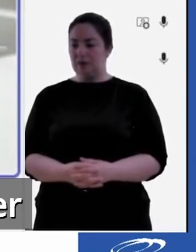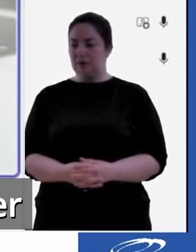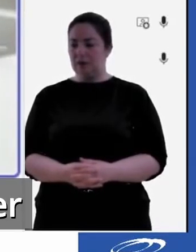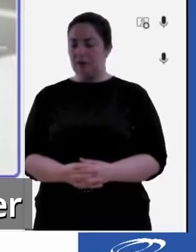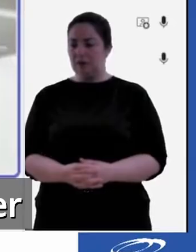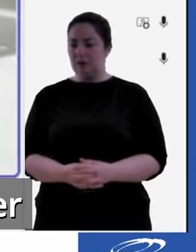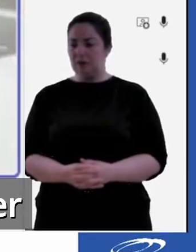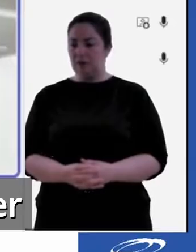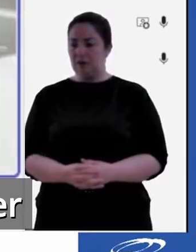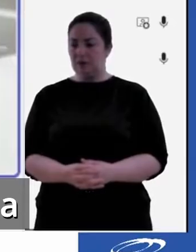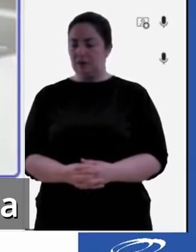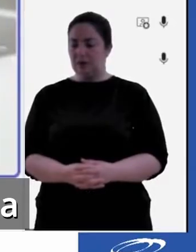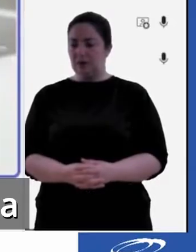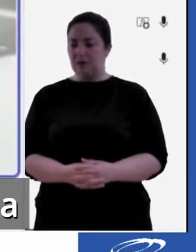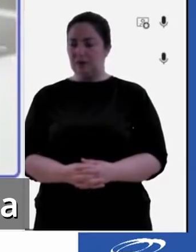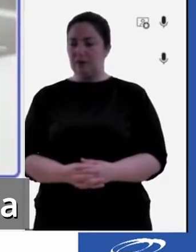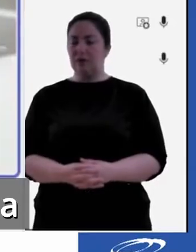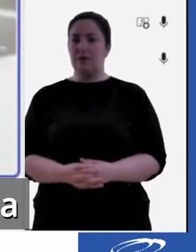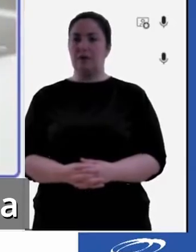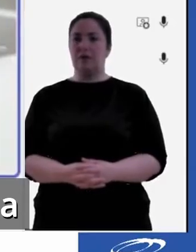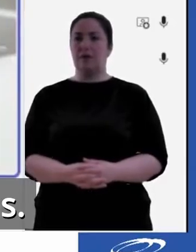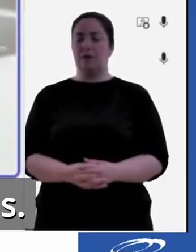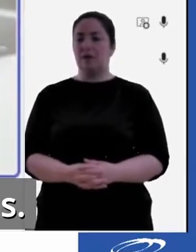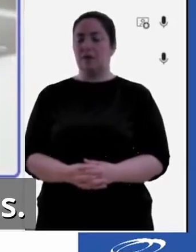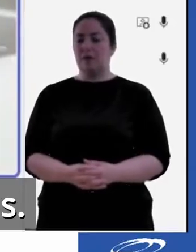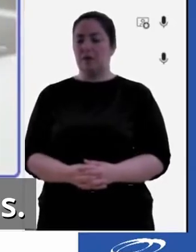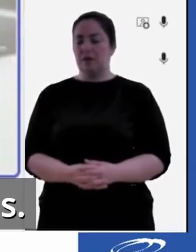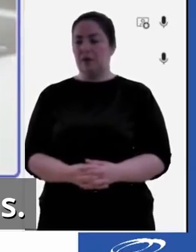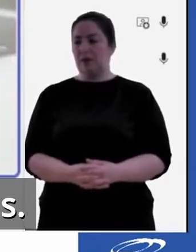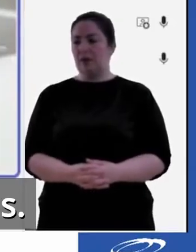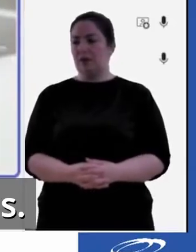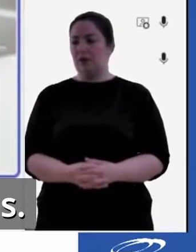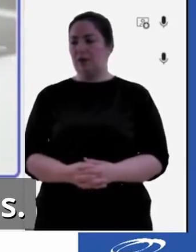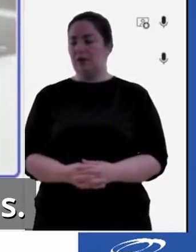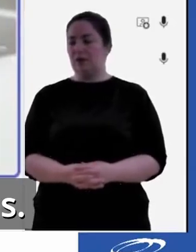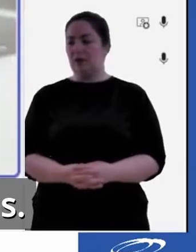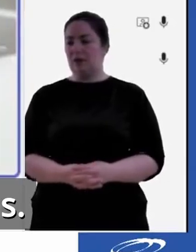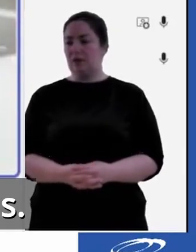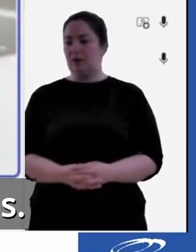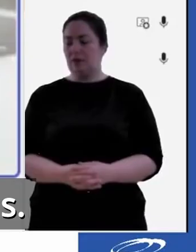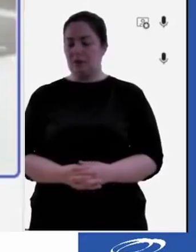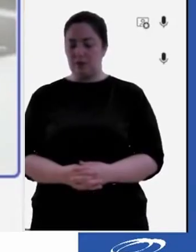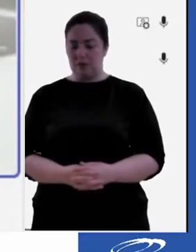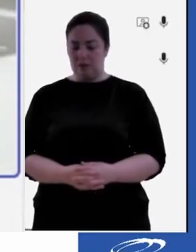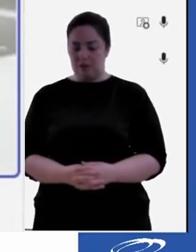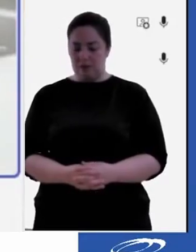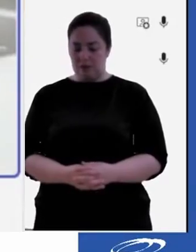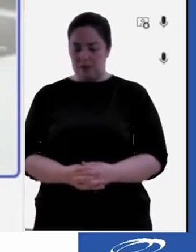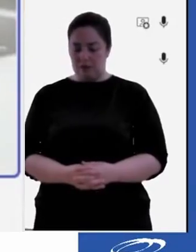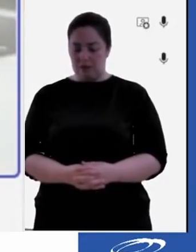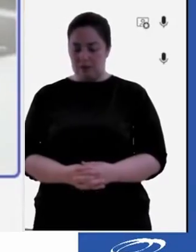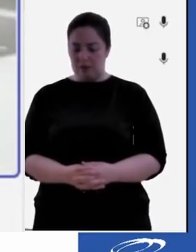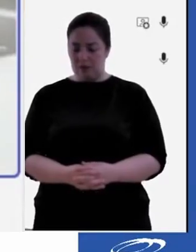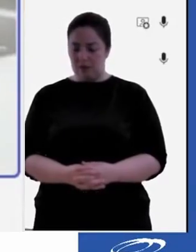preoperatively. Of course, you can obtain synovial fluid intraoperatively, and I would say that is probably your choice